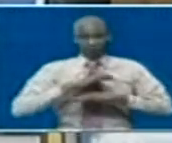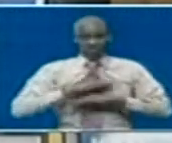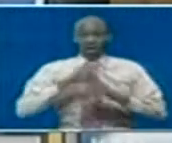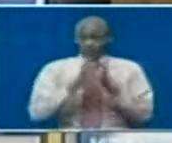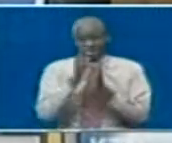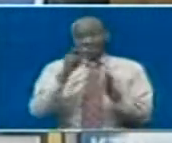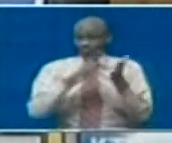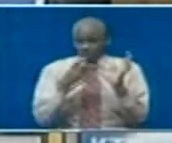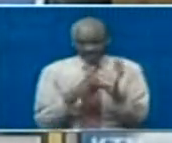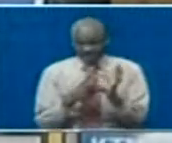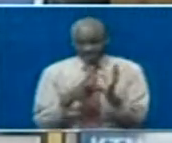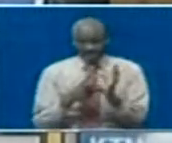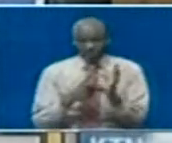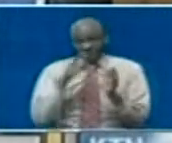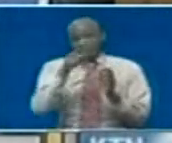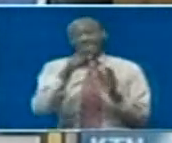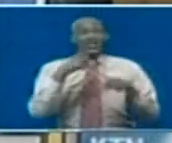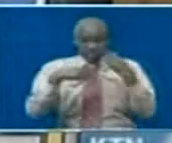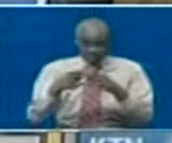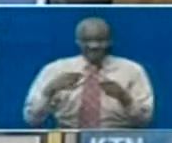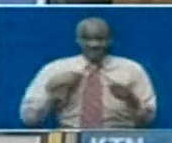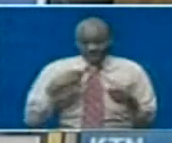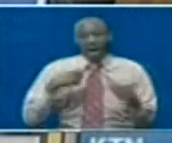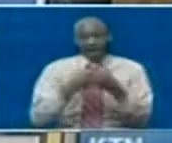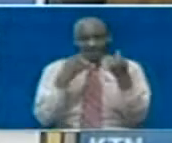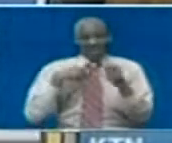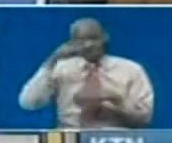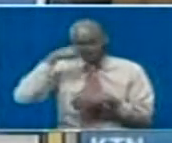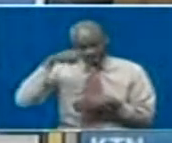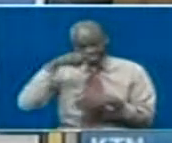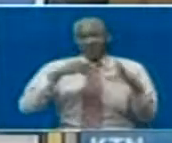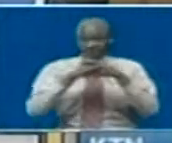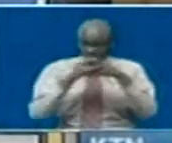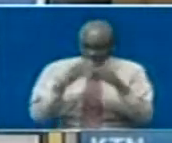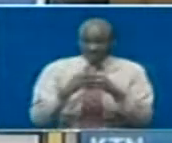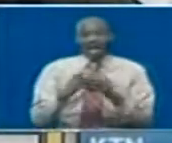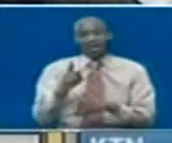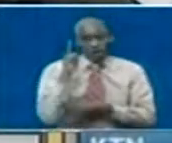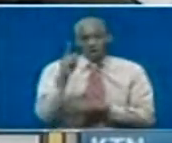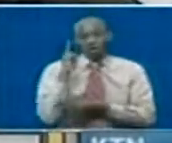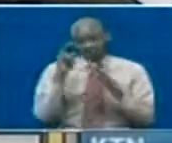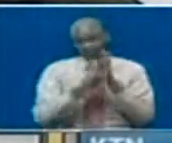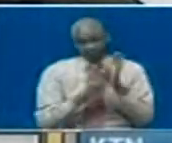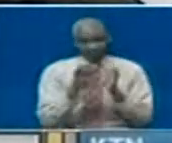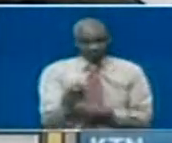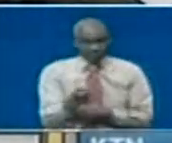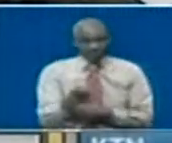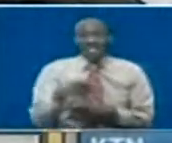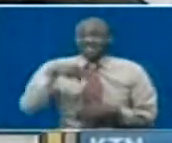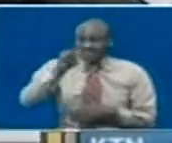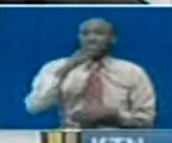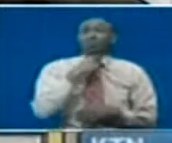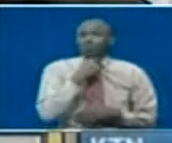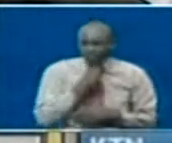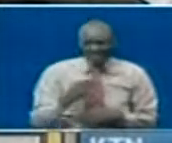this project, with this process that has been undertaken in policy formulation and legislation review. PIEA now warns that its